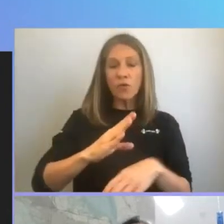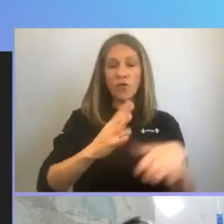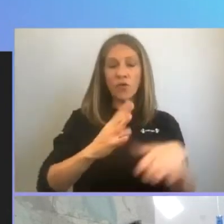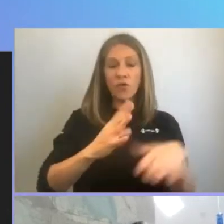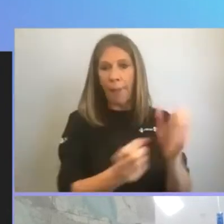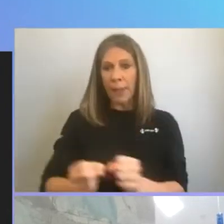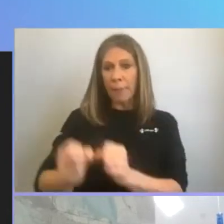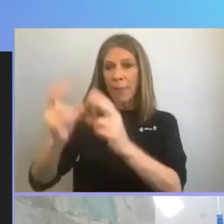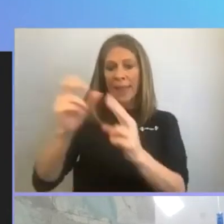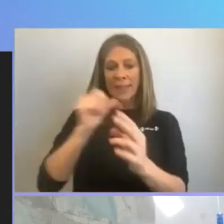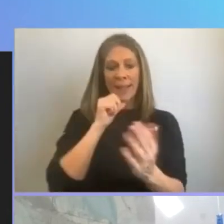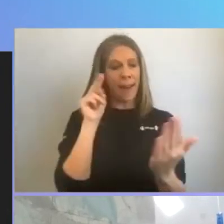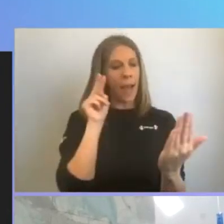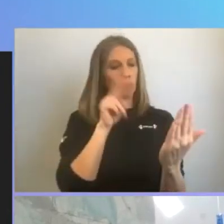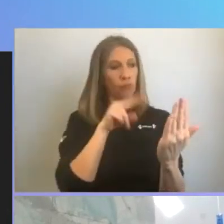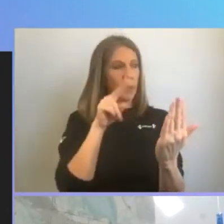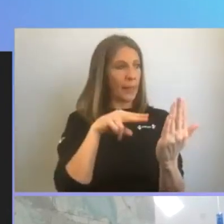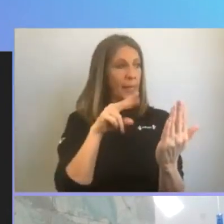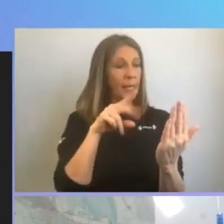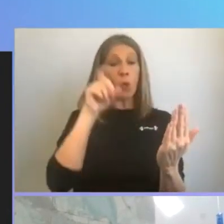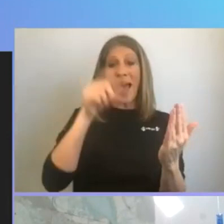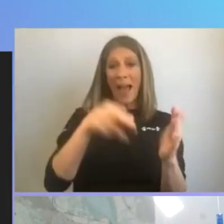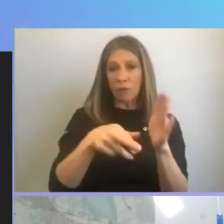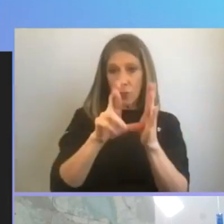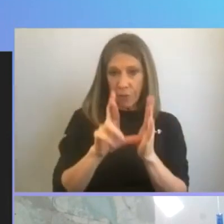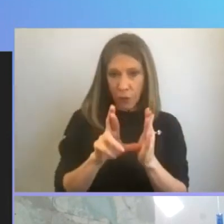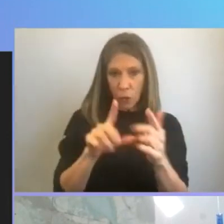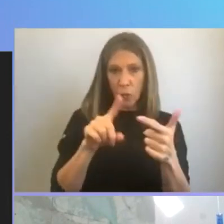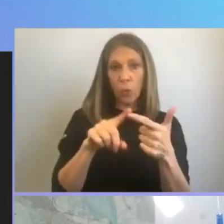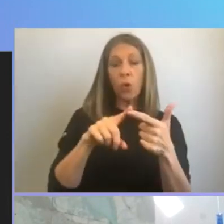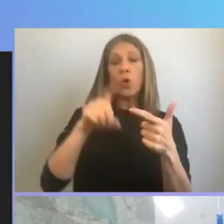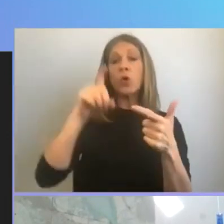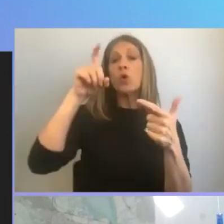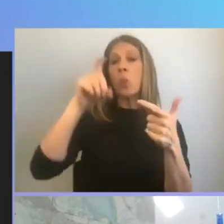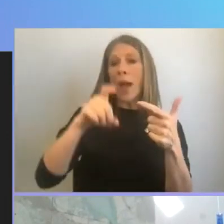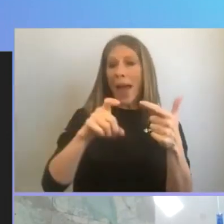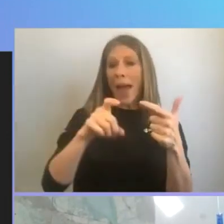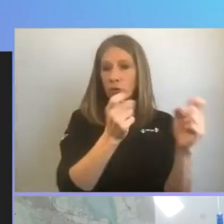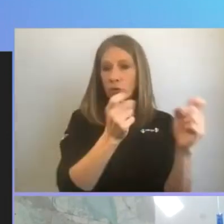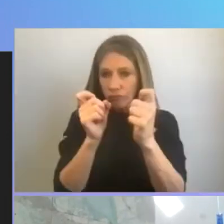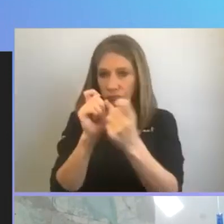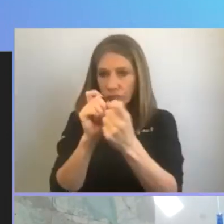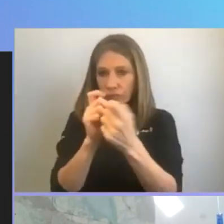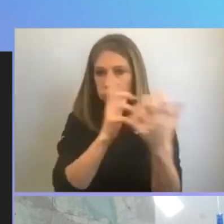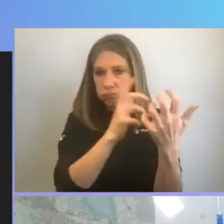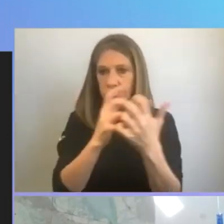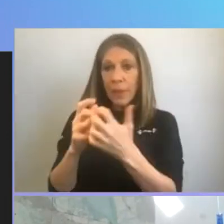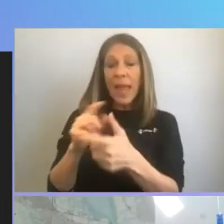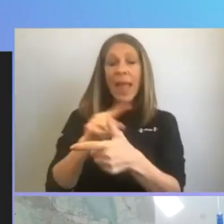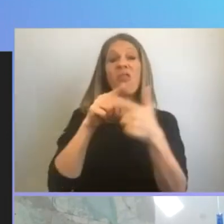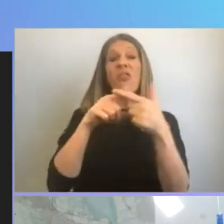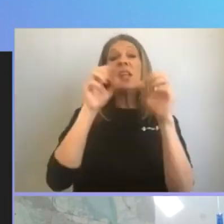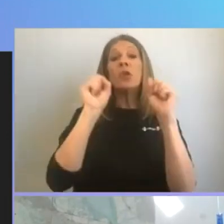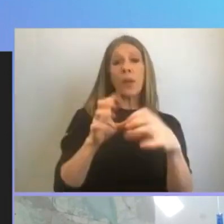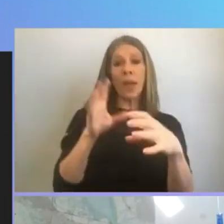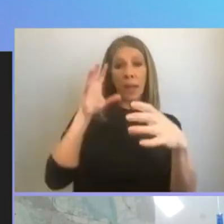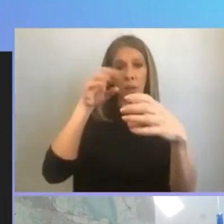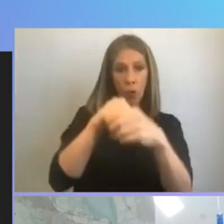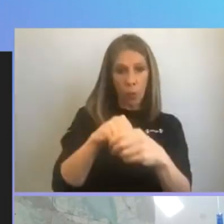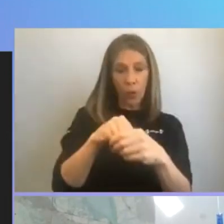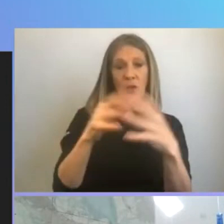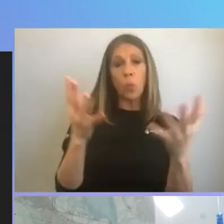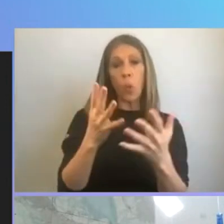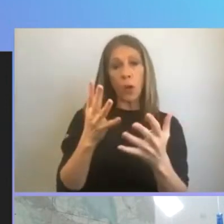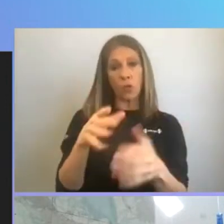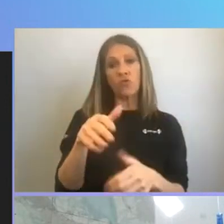paste and not look at it. You have to review it. You have to customize it, and then you can incorporate it into what you're